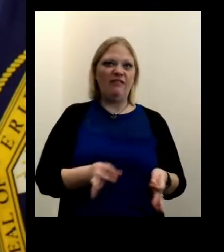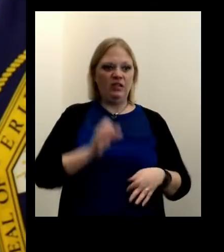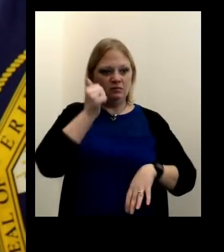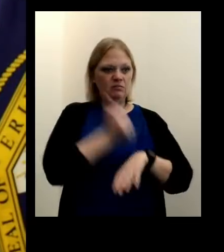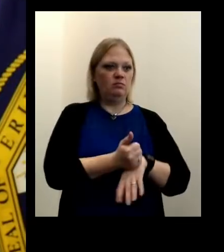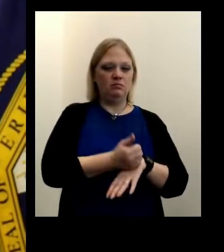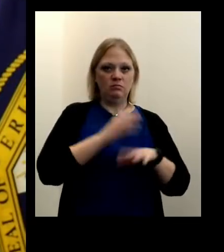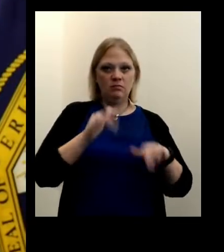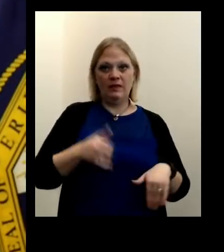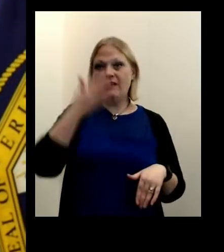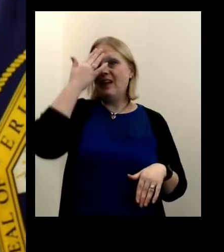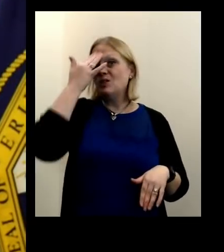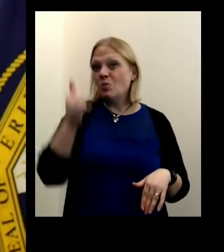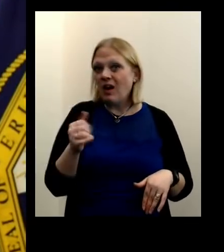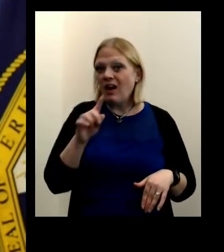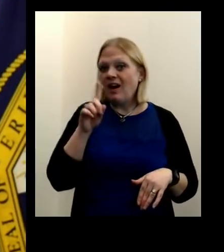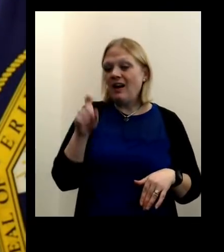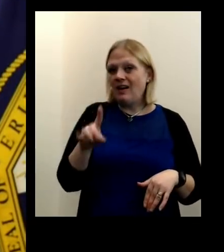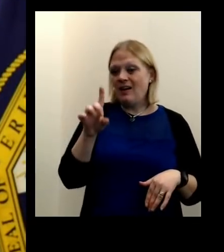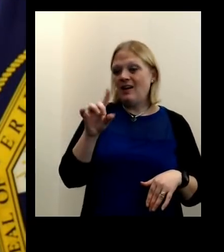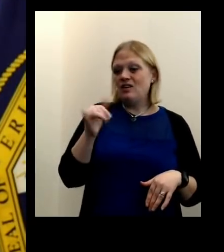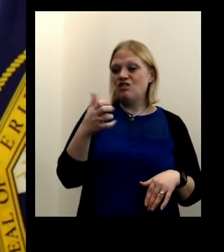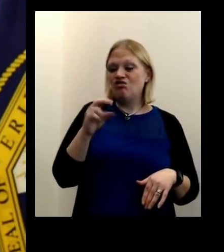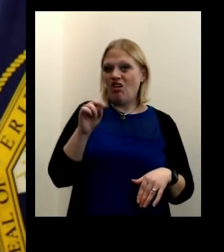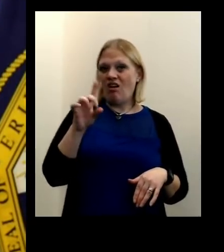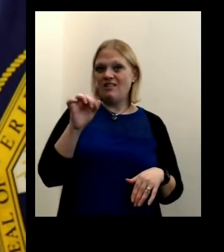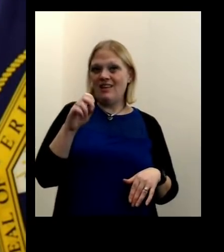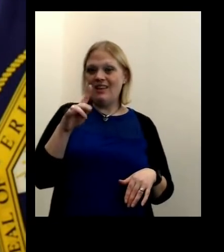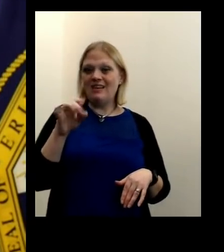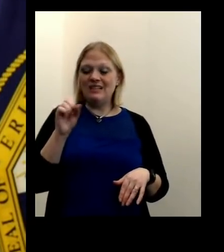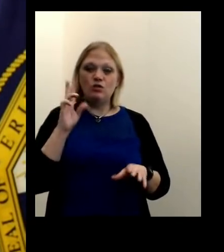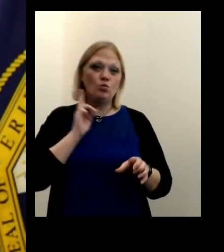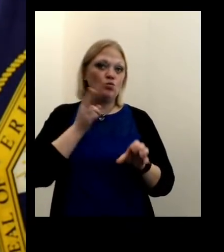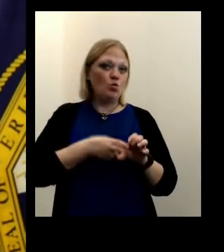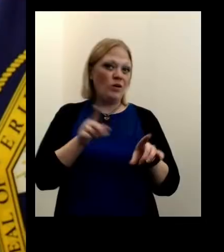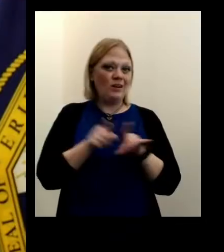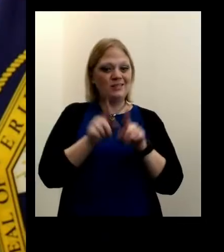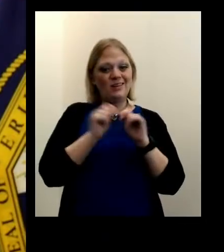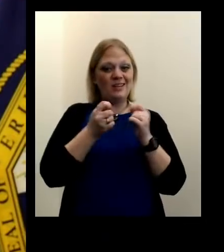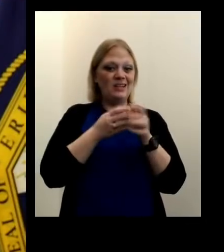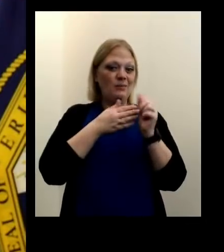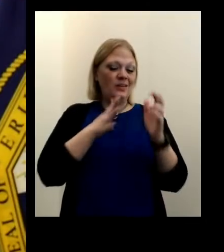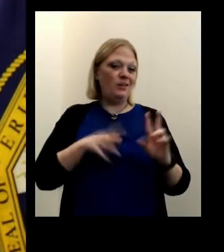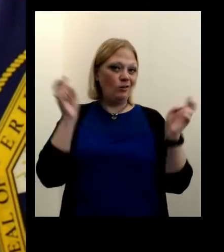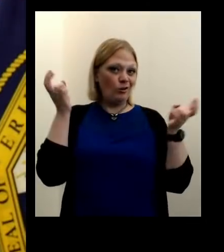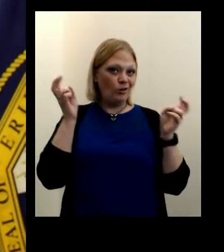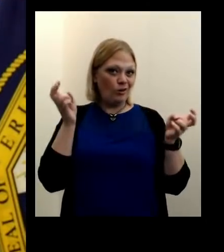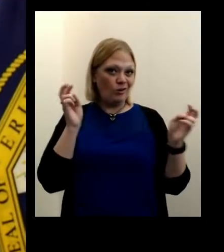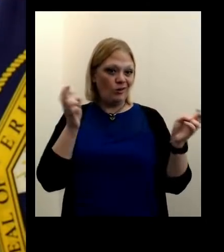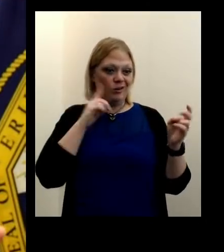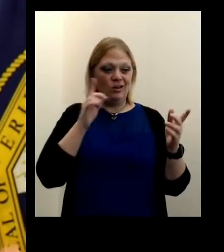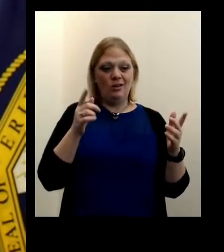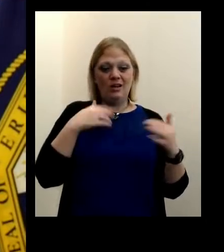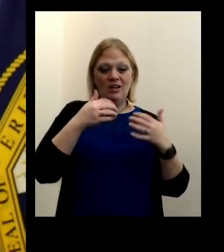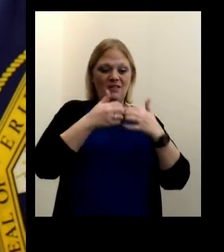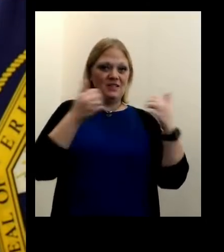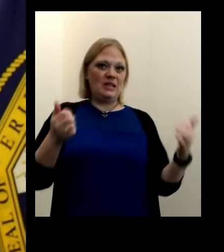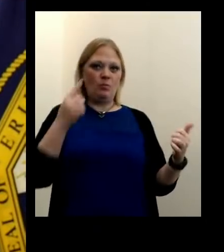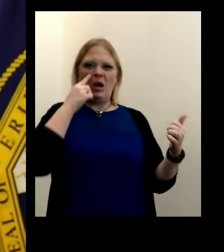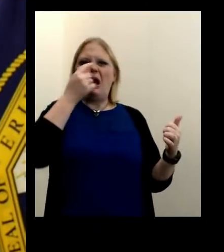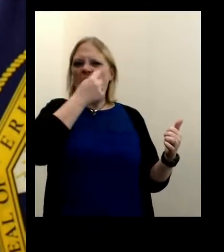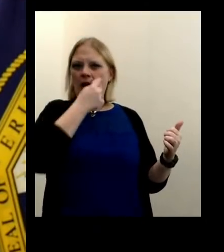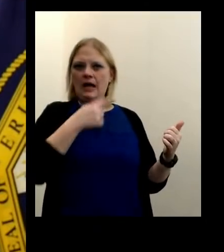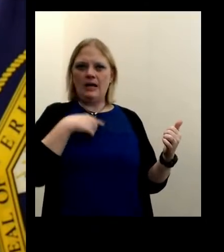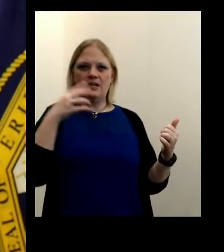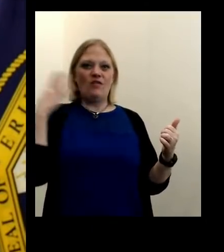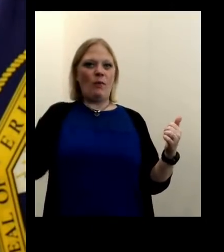one of the reasons why I asked John Dandies to join as the team leader, so to speak, of the task force, to get a separate set of eyes from